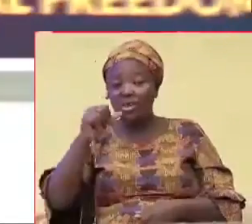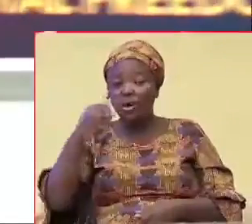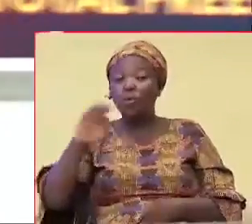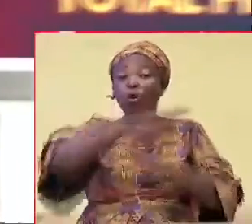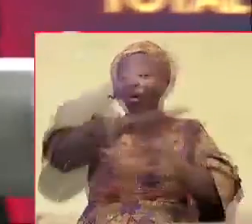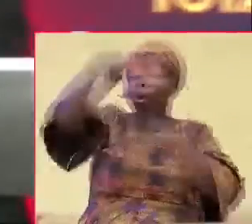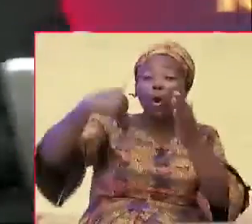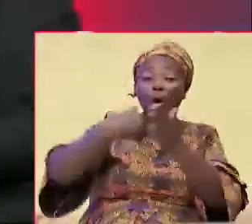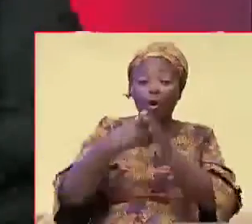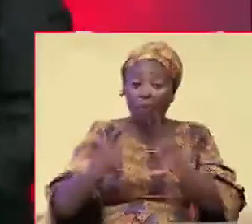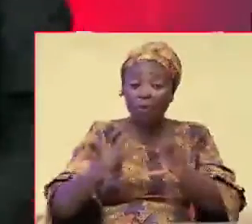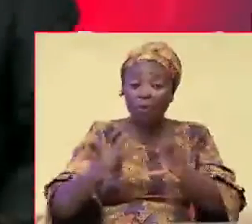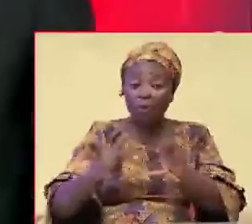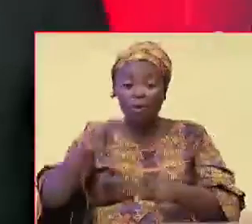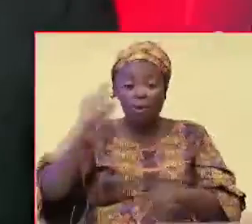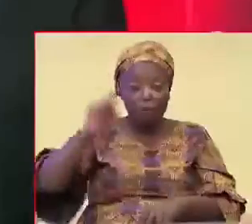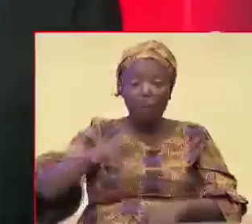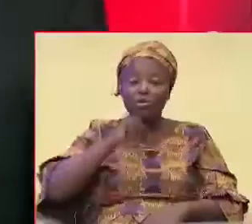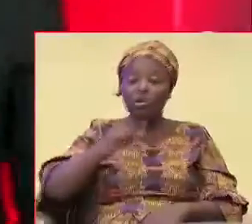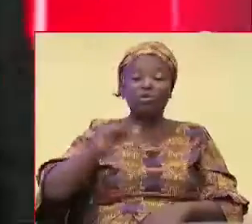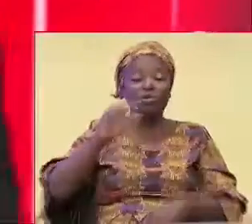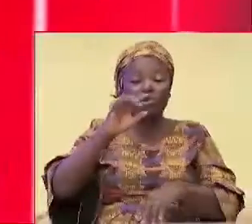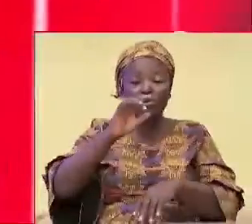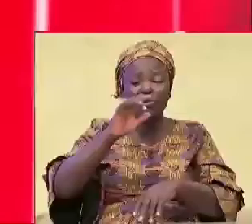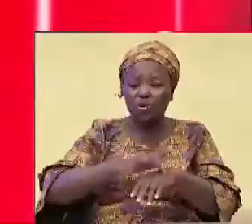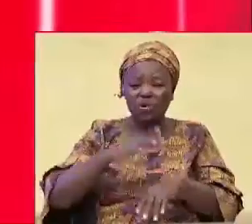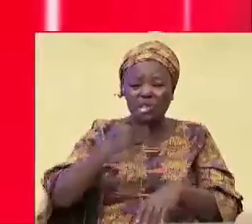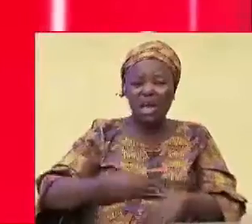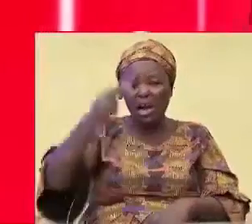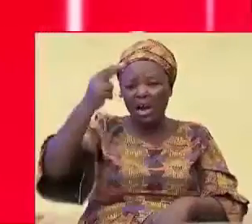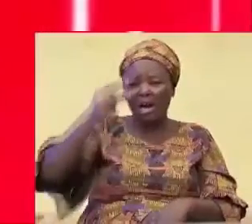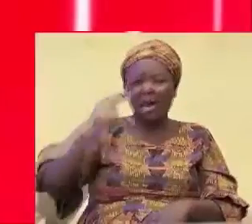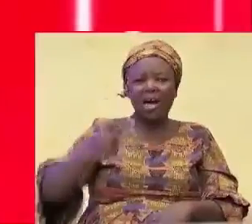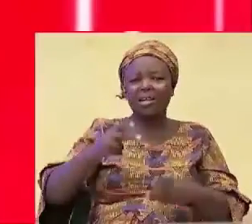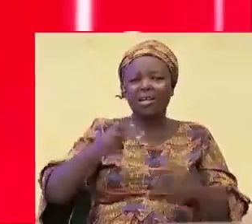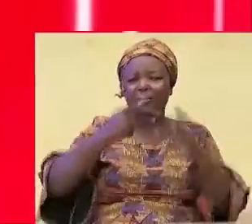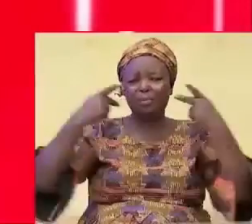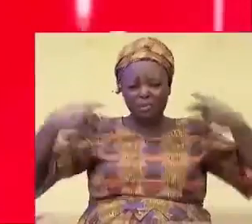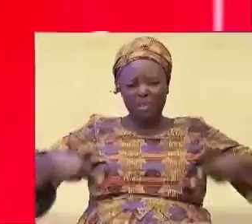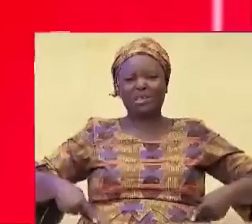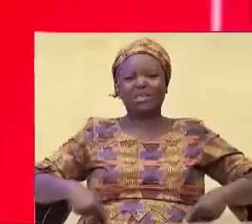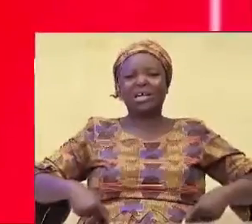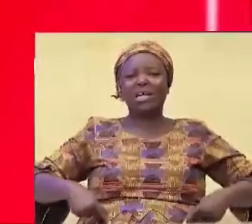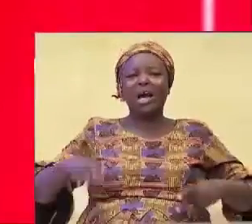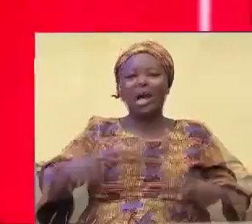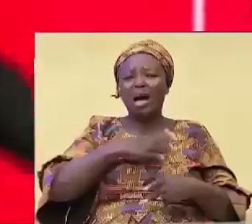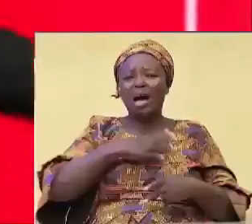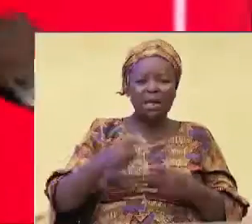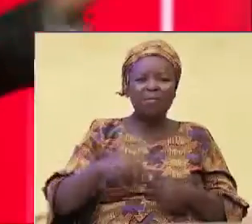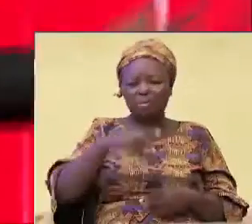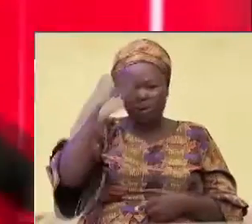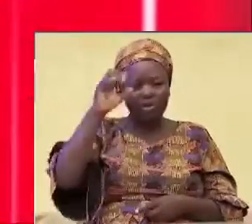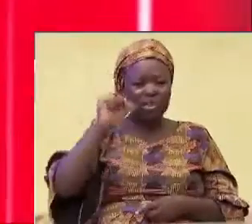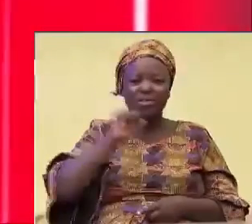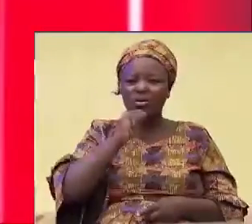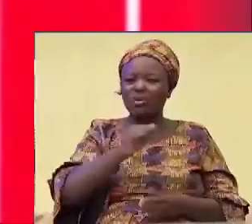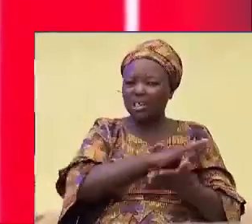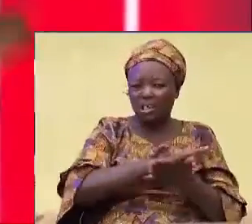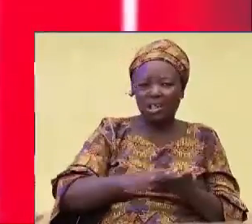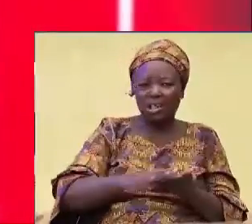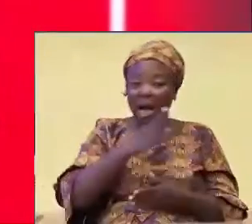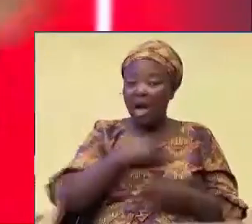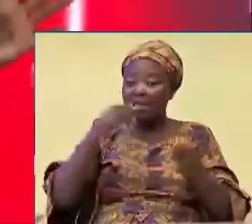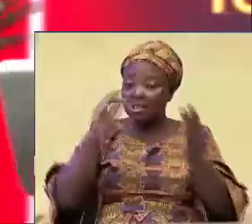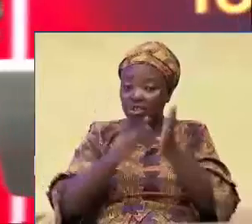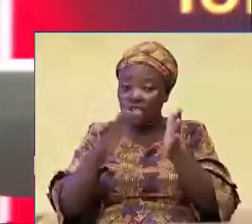all people, should not touch the high priest, should not touch a priest. She was unclean.